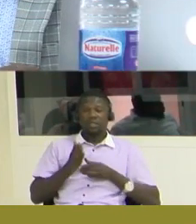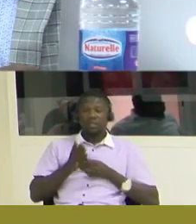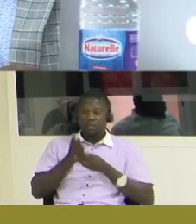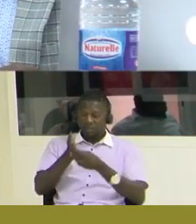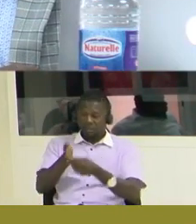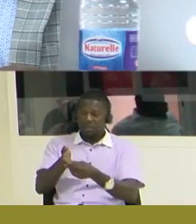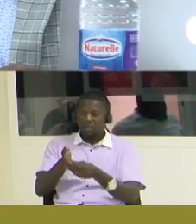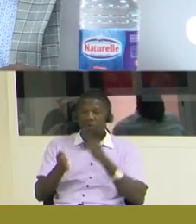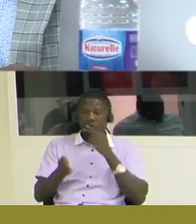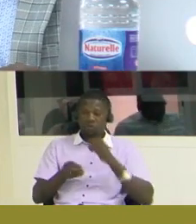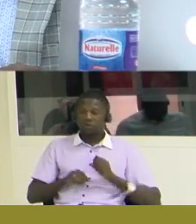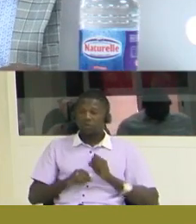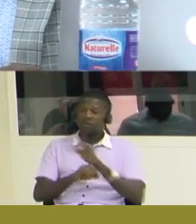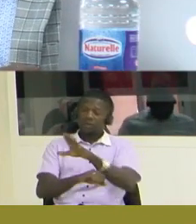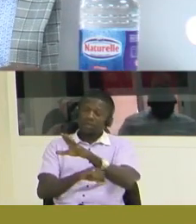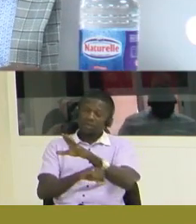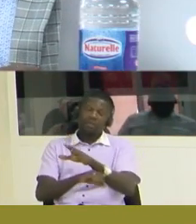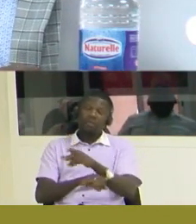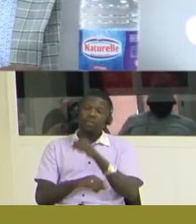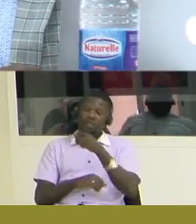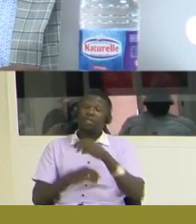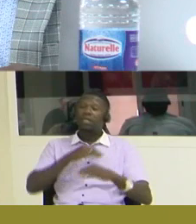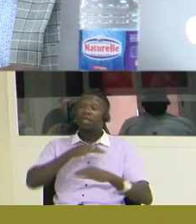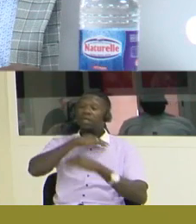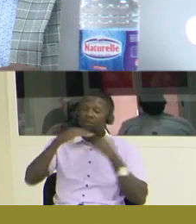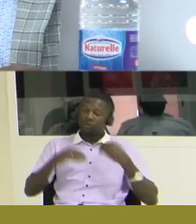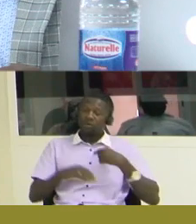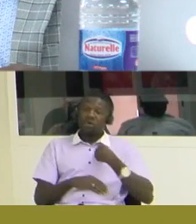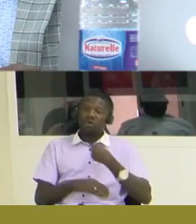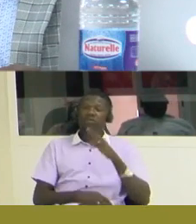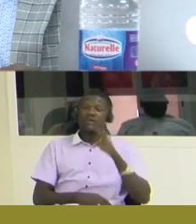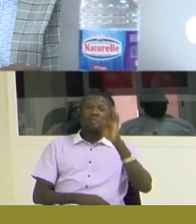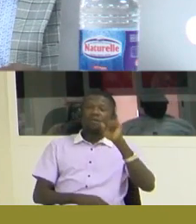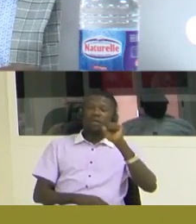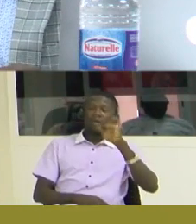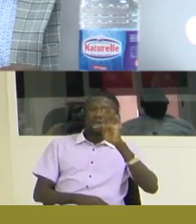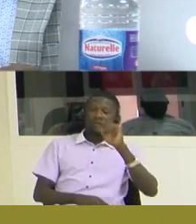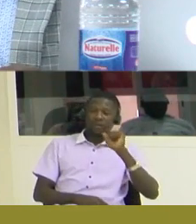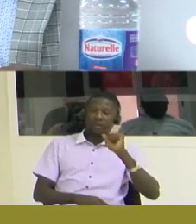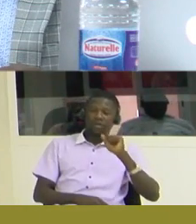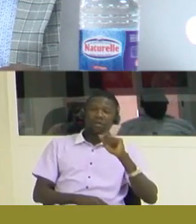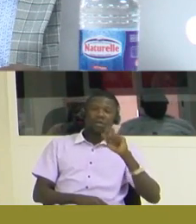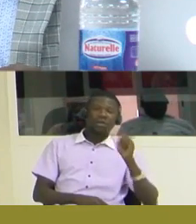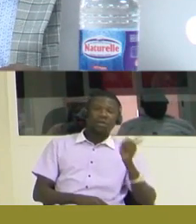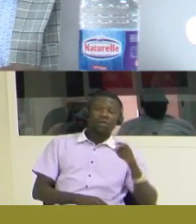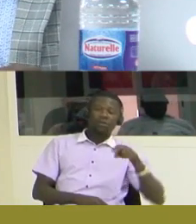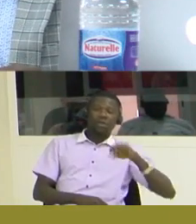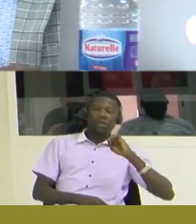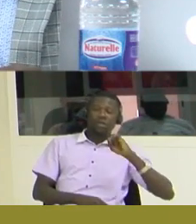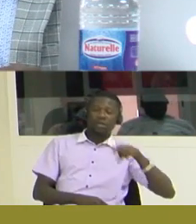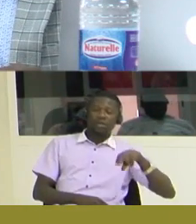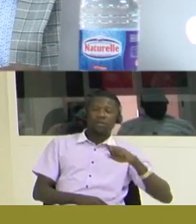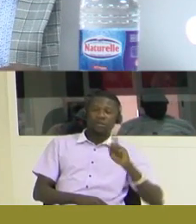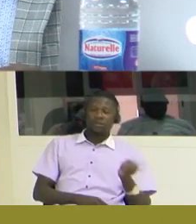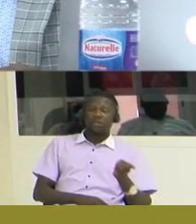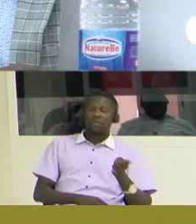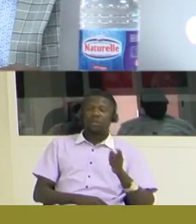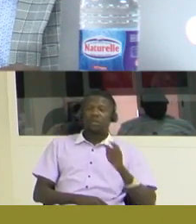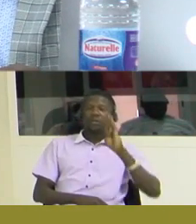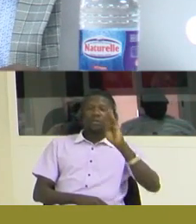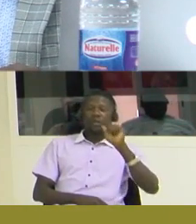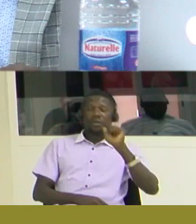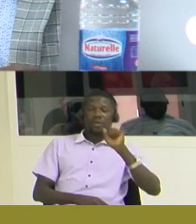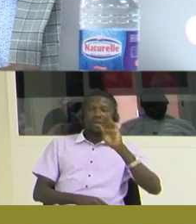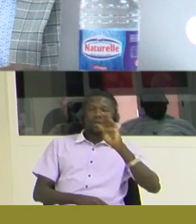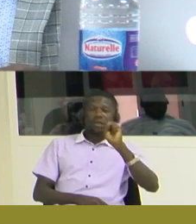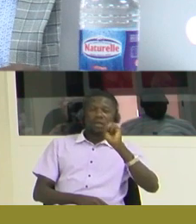who ordered the execution of a fan young Bashir Oh camera and EMCC